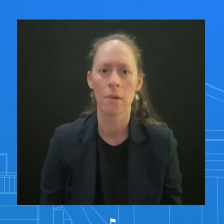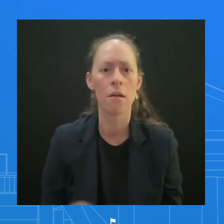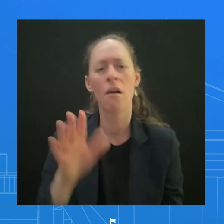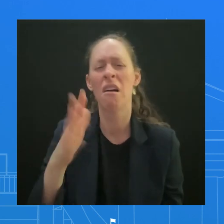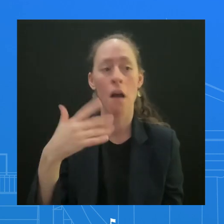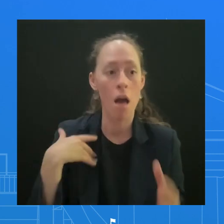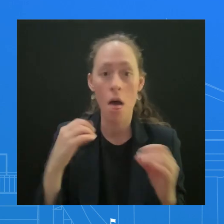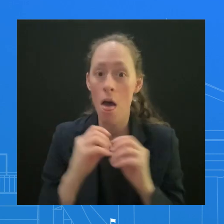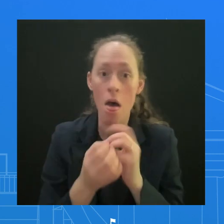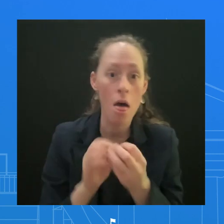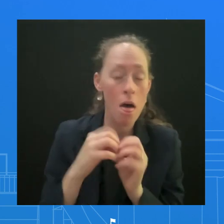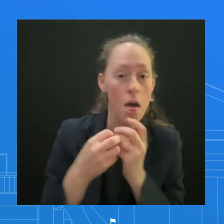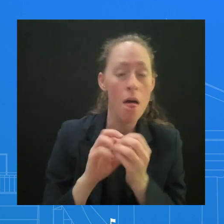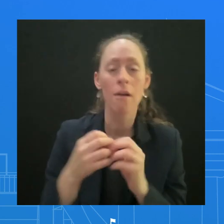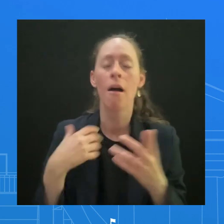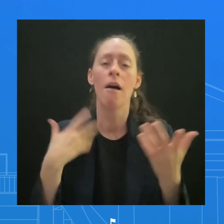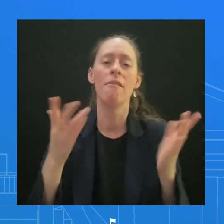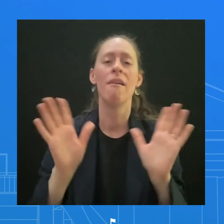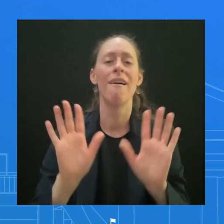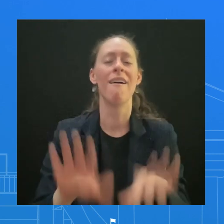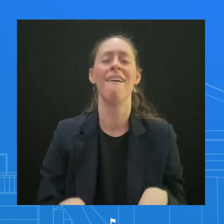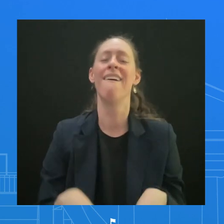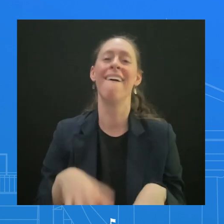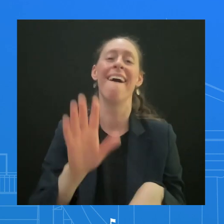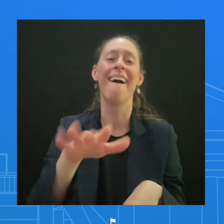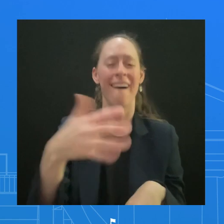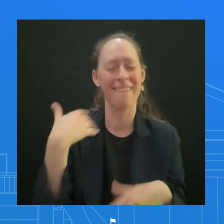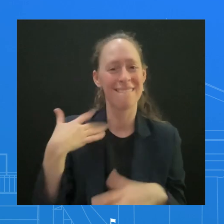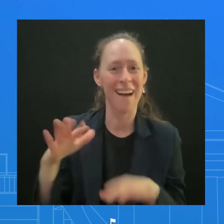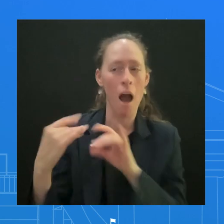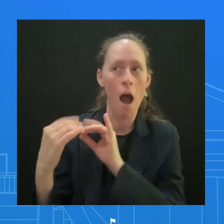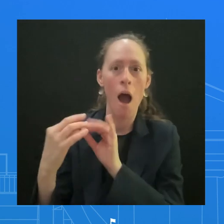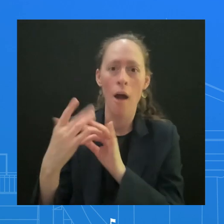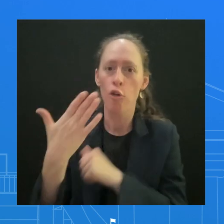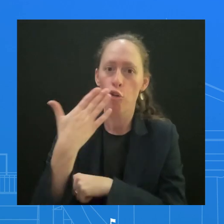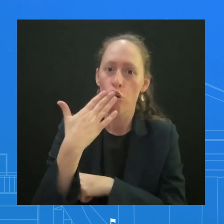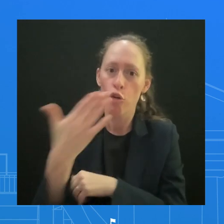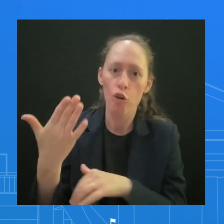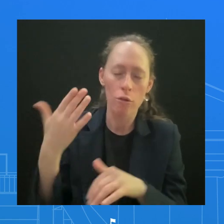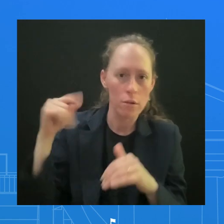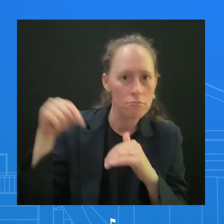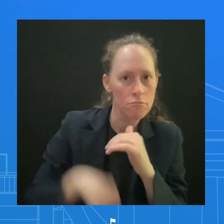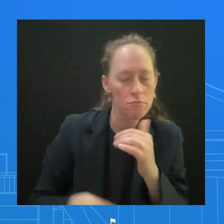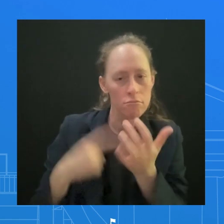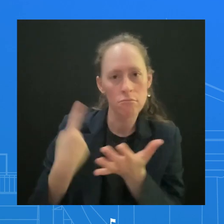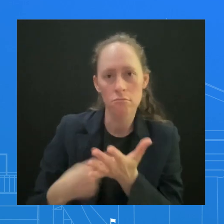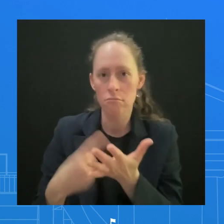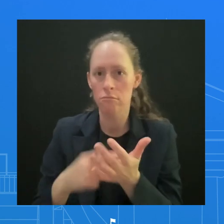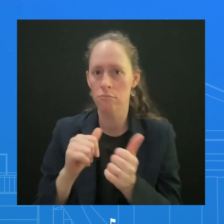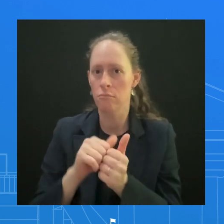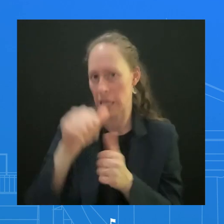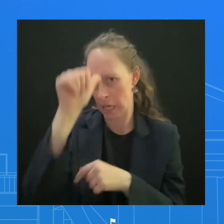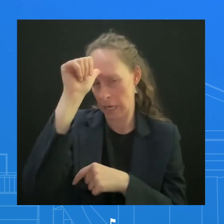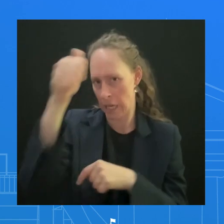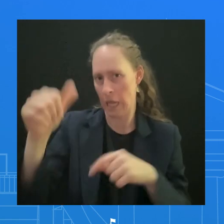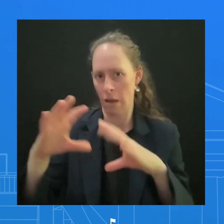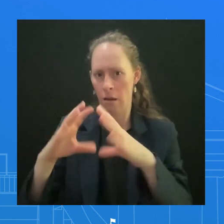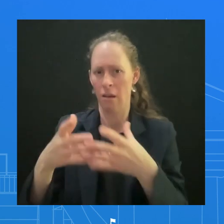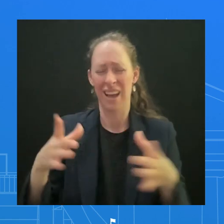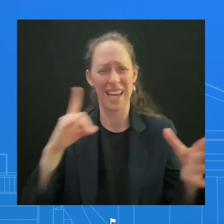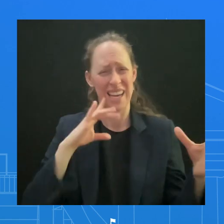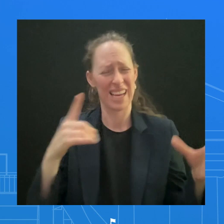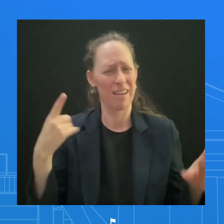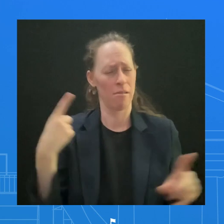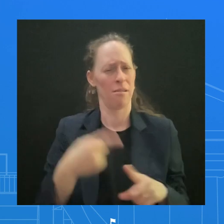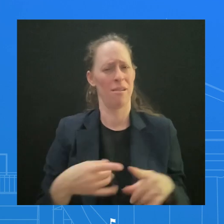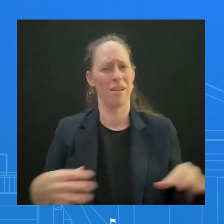visit. We felt it was important for President Biden, certainly for both leaders, to be able to talk to you guys, read